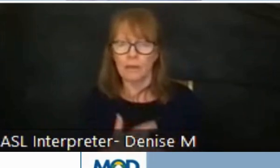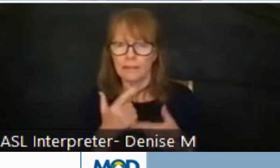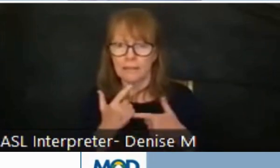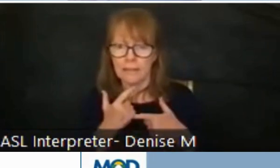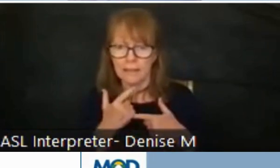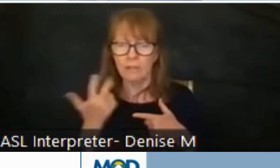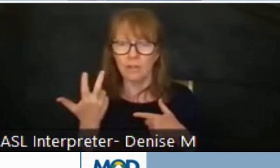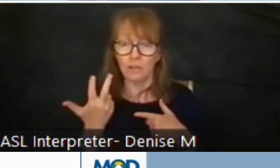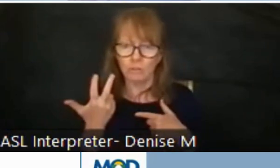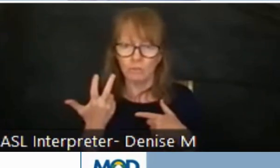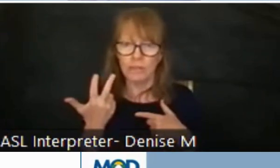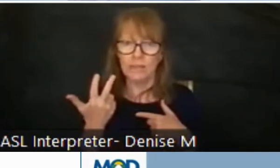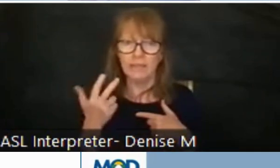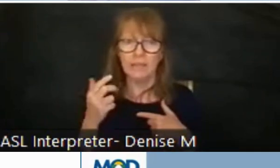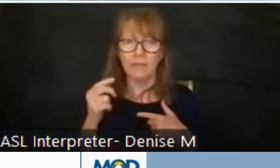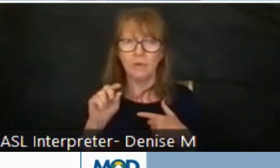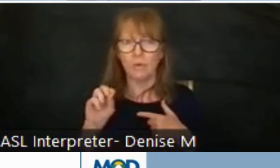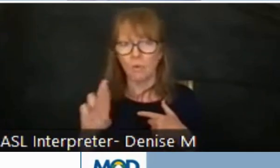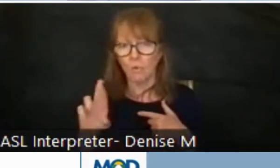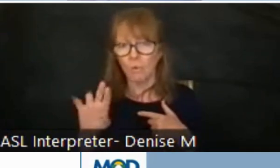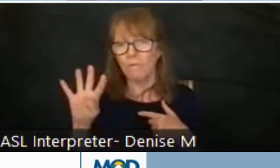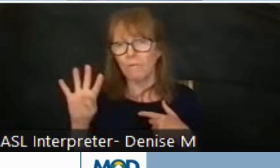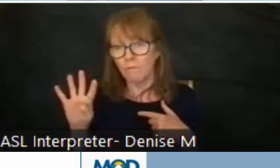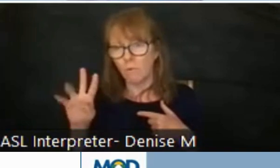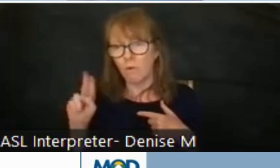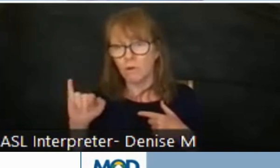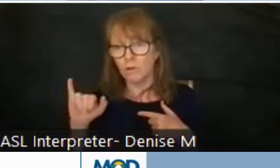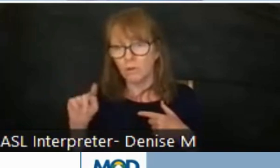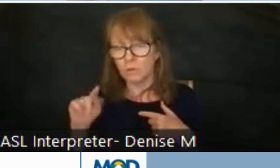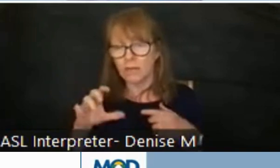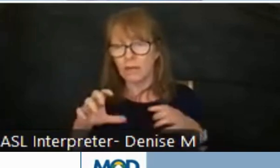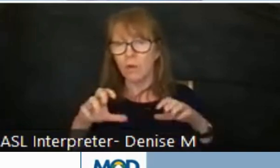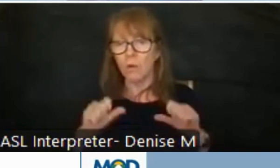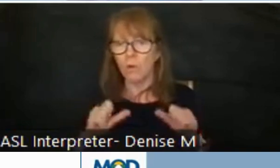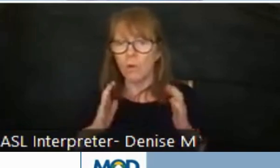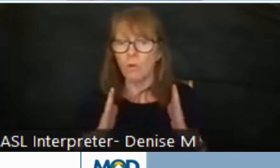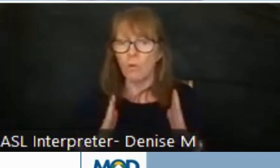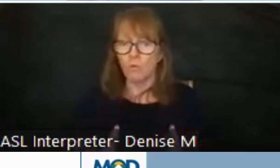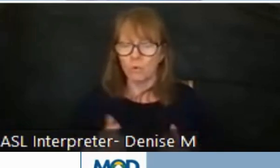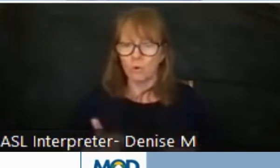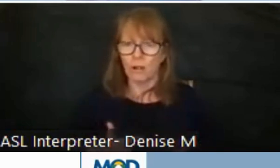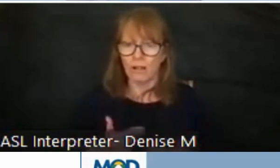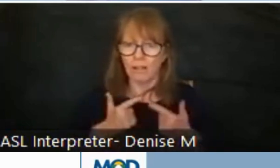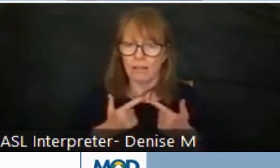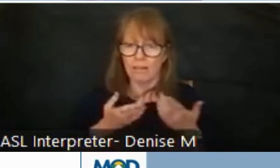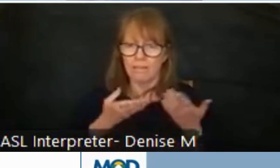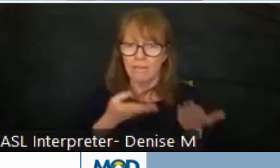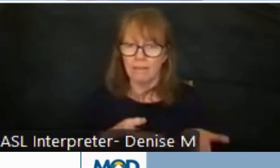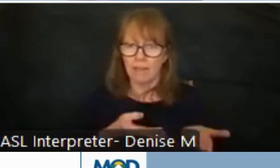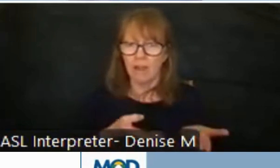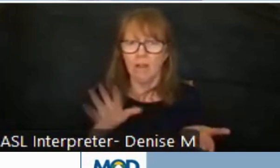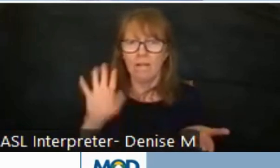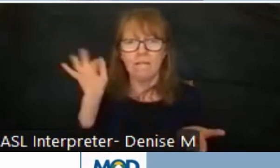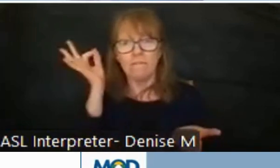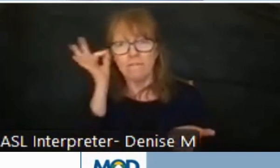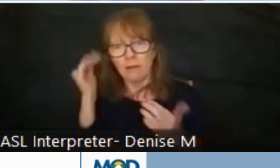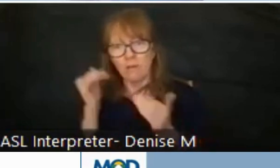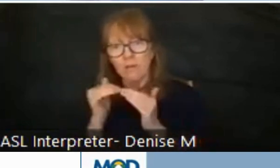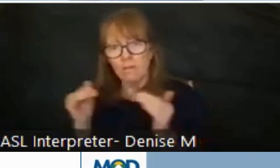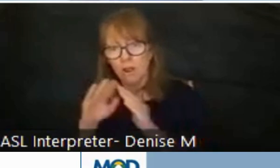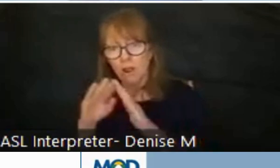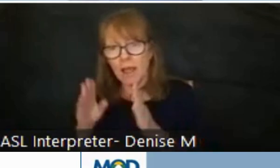or 4-unit owner-occupied building, and this is because the Federal Fair Housing Act, which HUD enforces, does